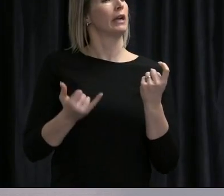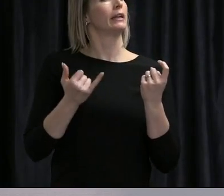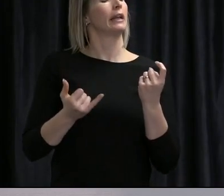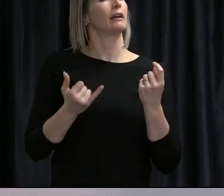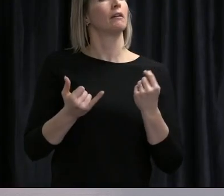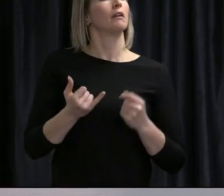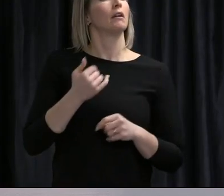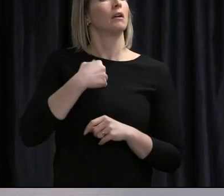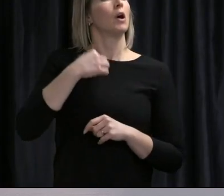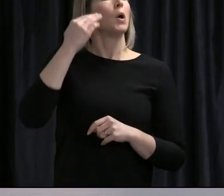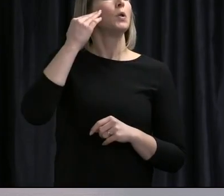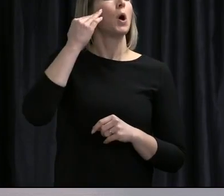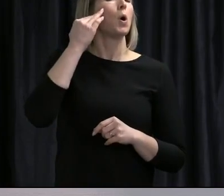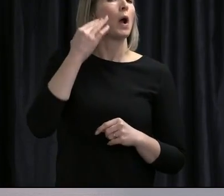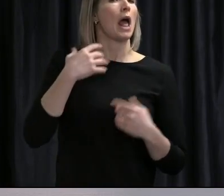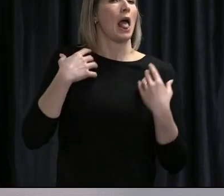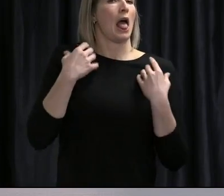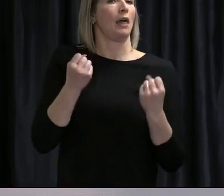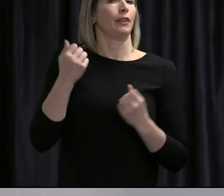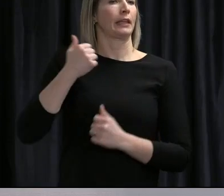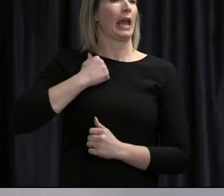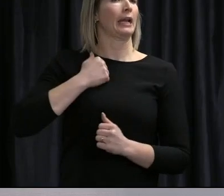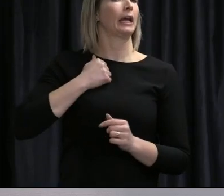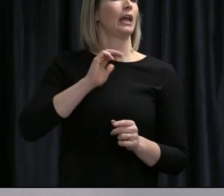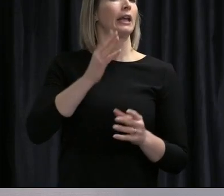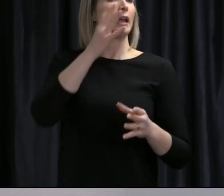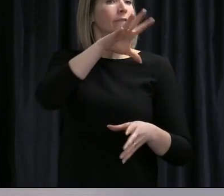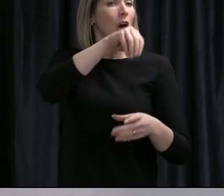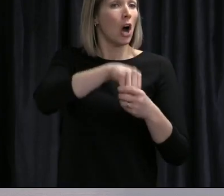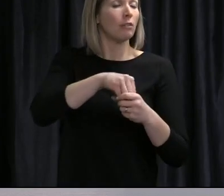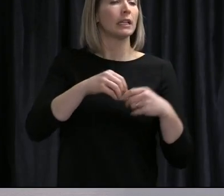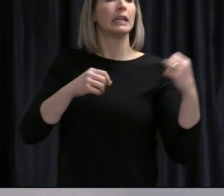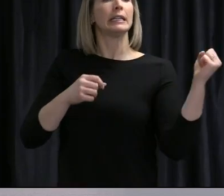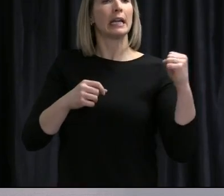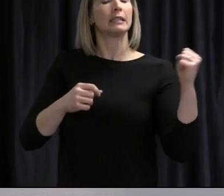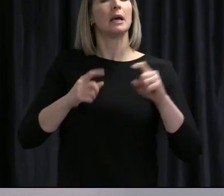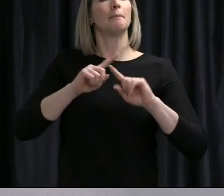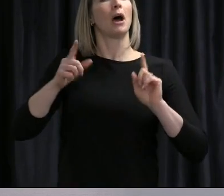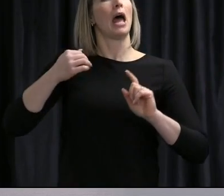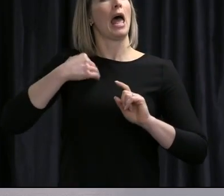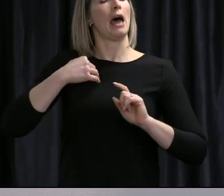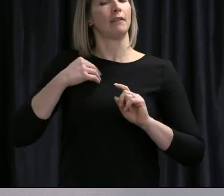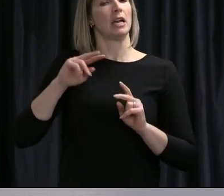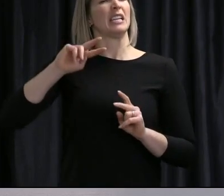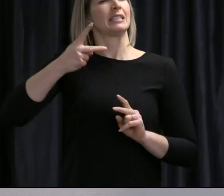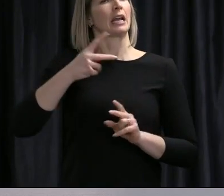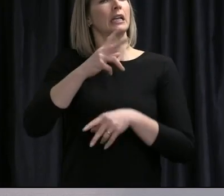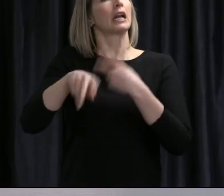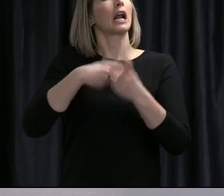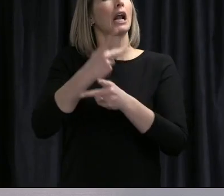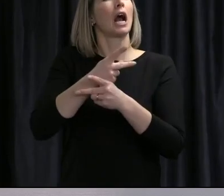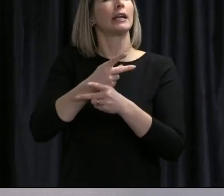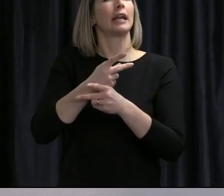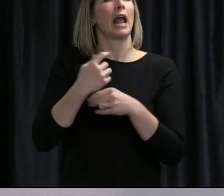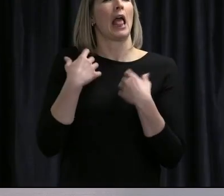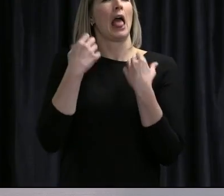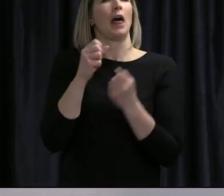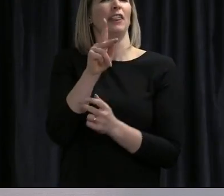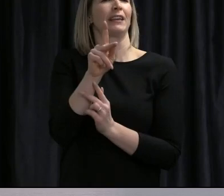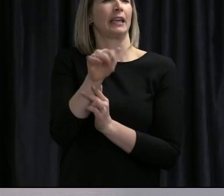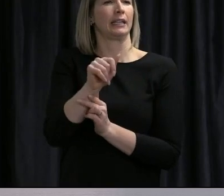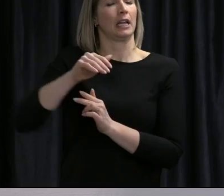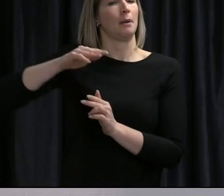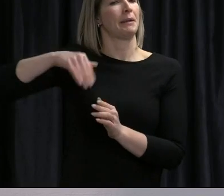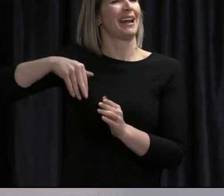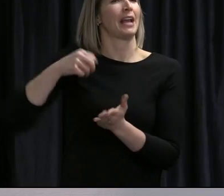some movement. We've been talking to Health Canada. There are alternate test kits that have not yet received Health Canada approval. My